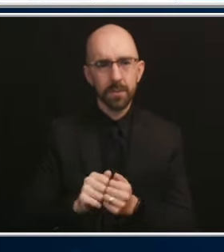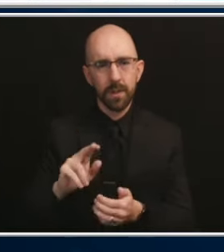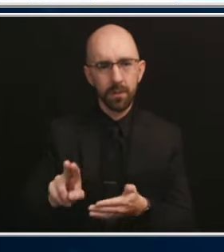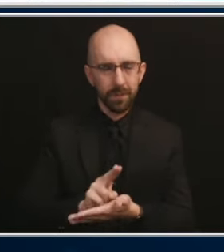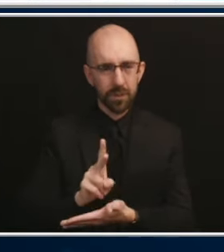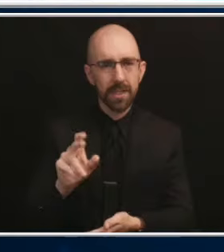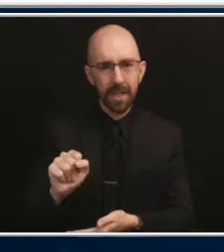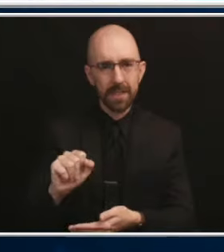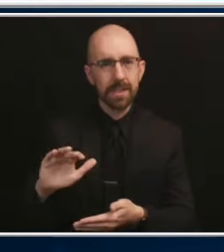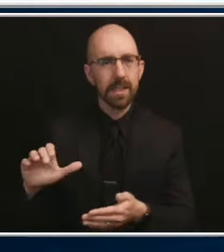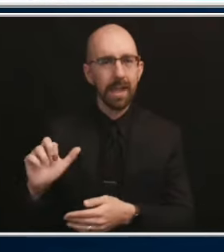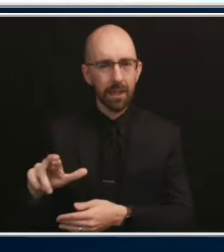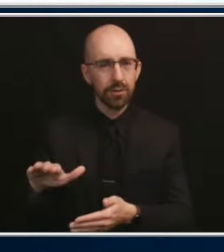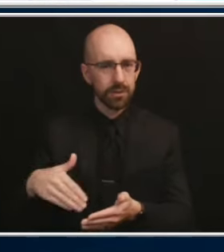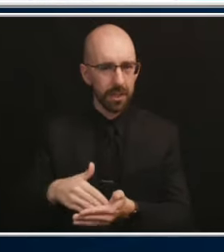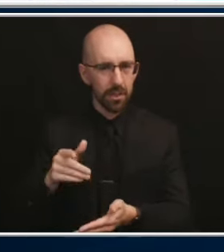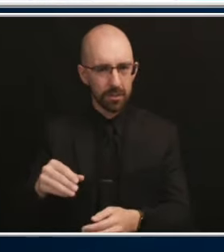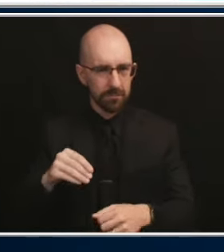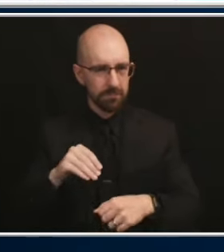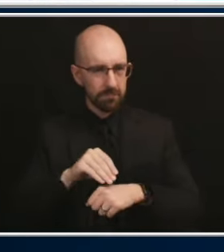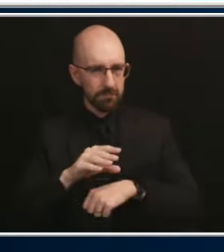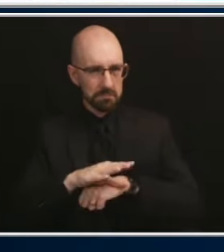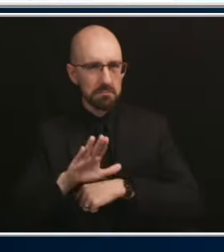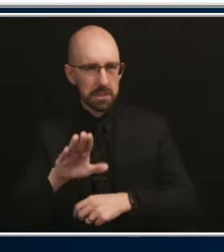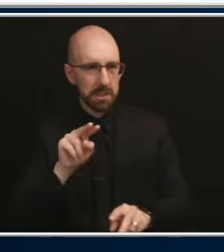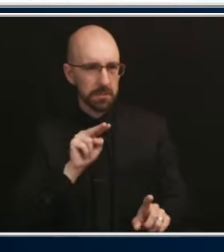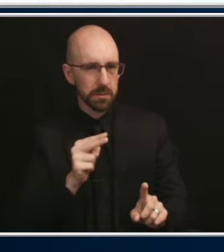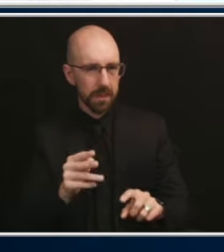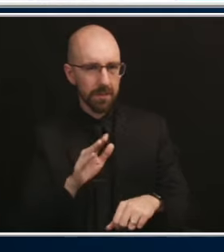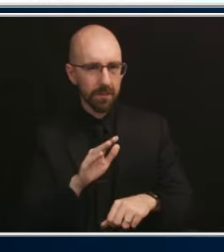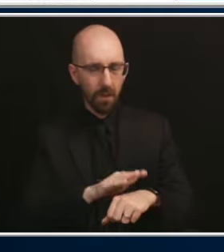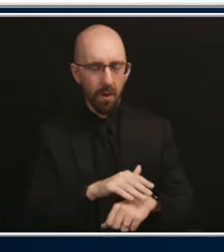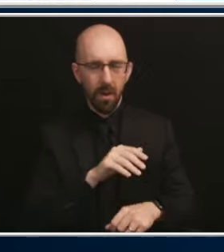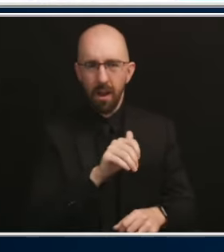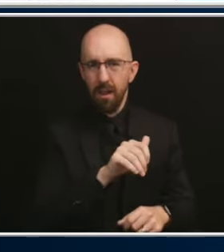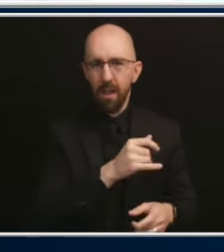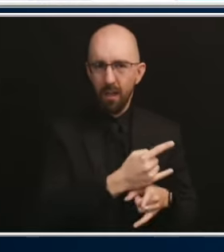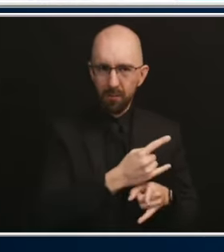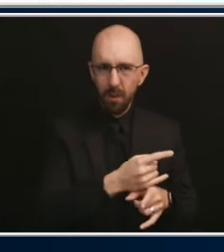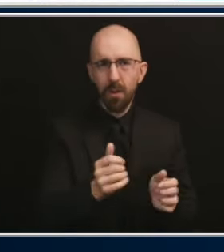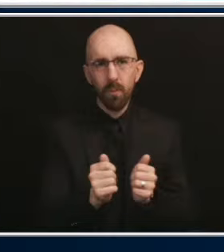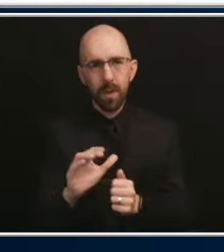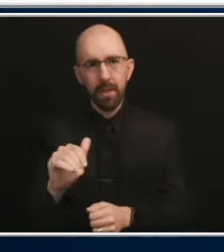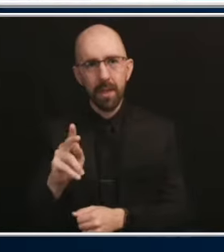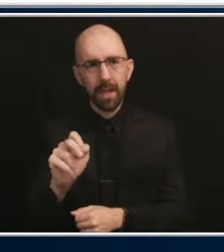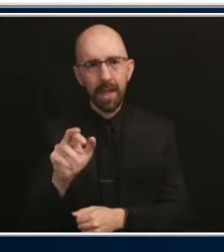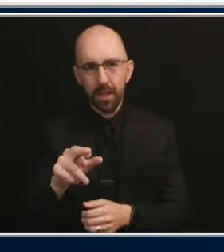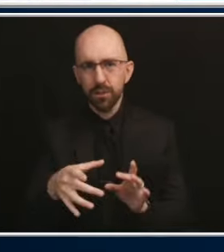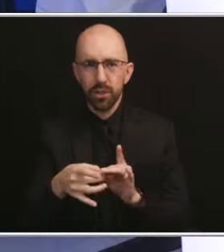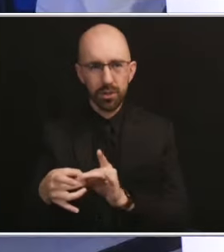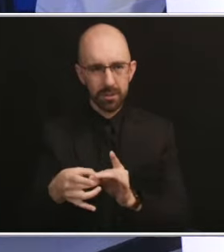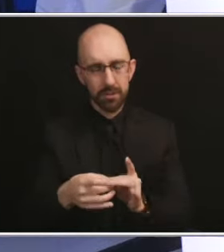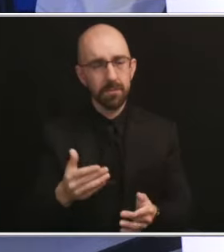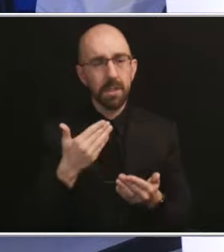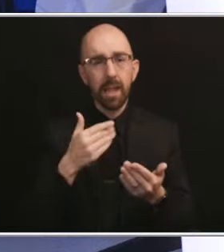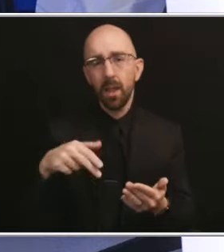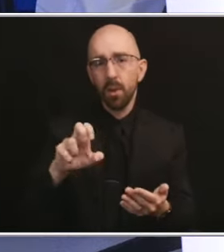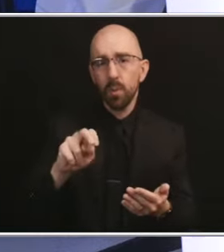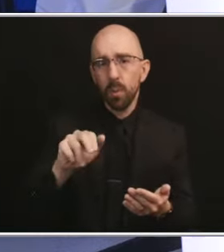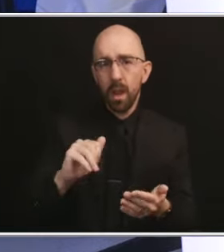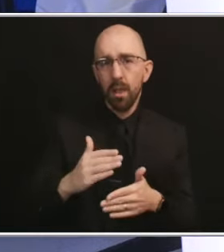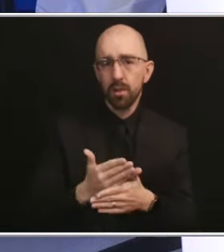insight on the effects of alcohol on cancer rates. But first, Quina, thank you for sharing your story and how